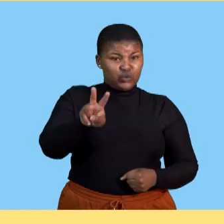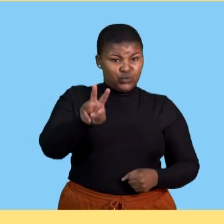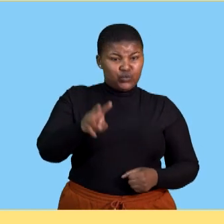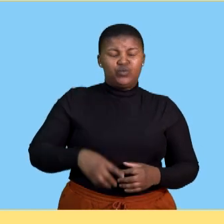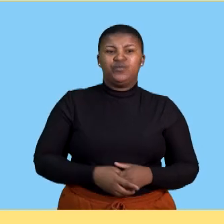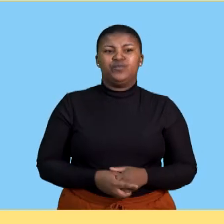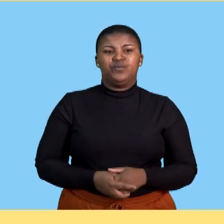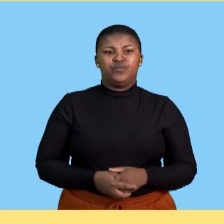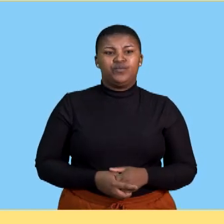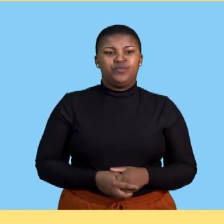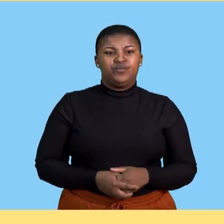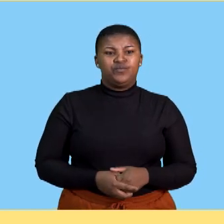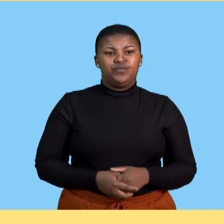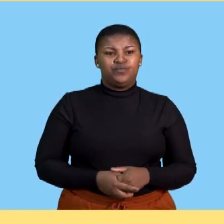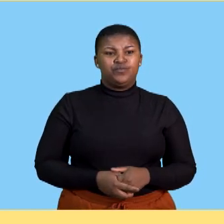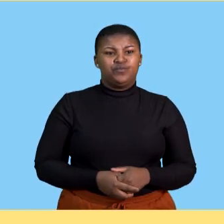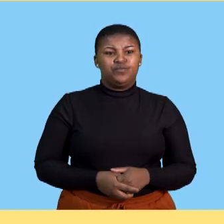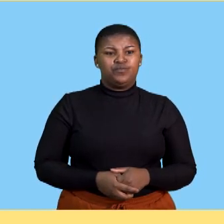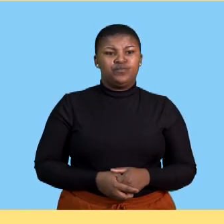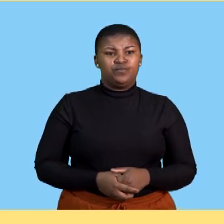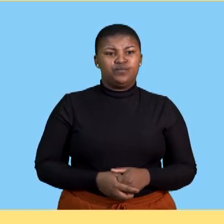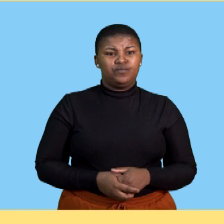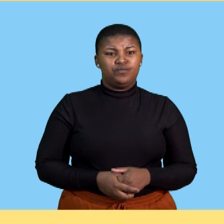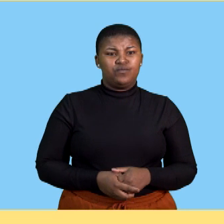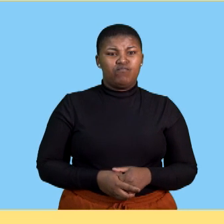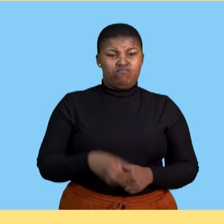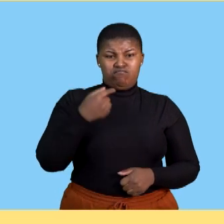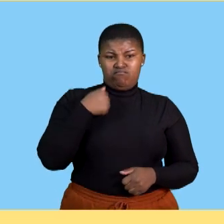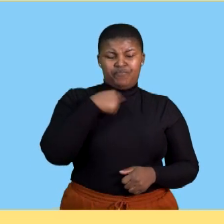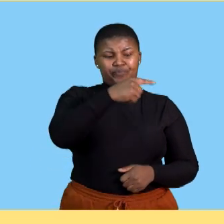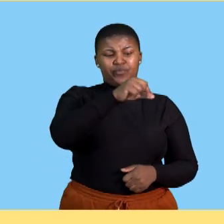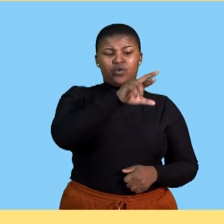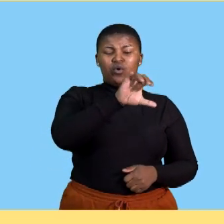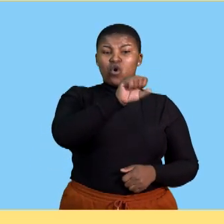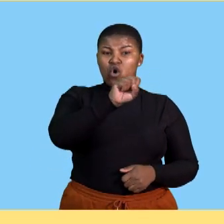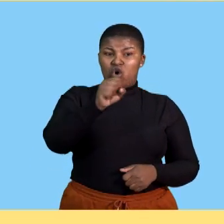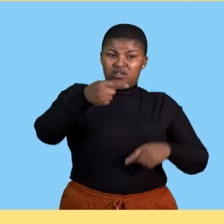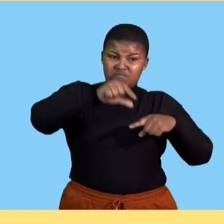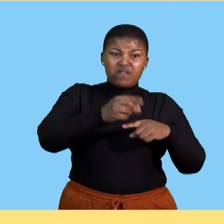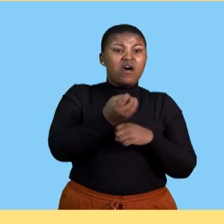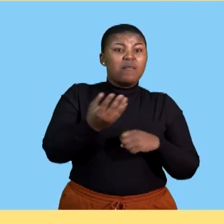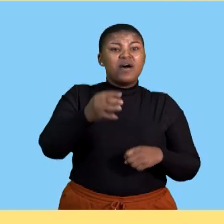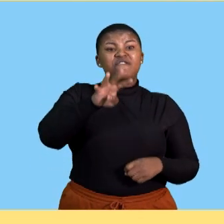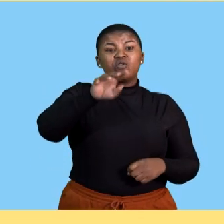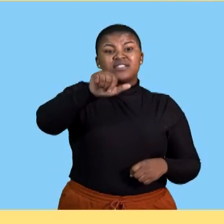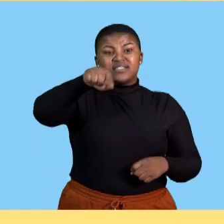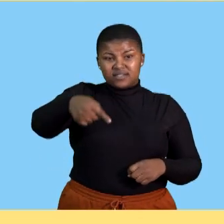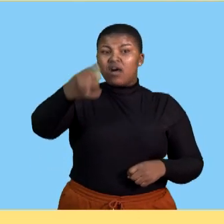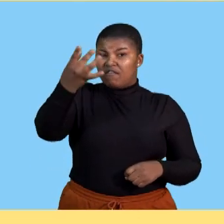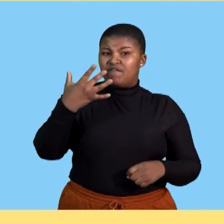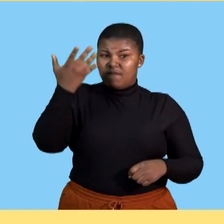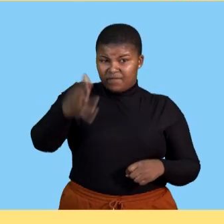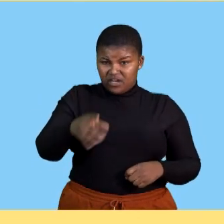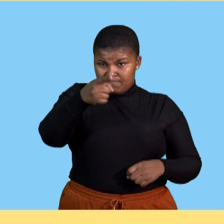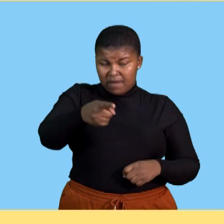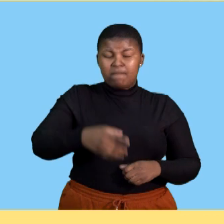2022, this is my 2022. My gross profit is given 46,000. There